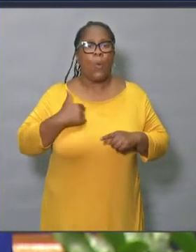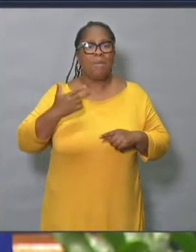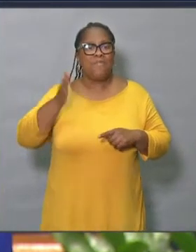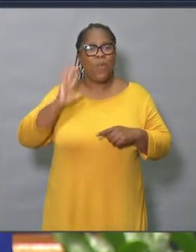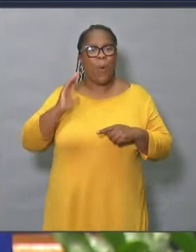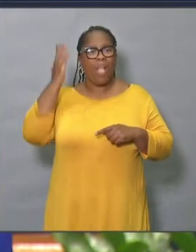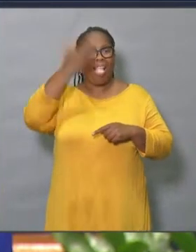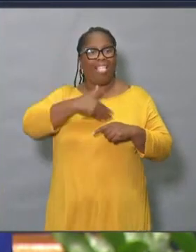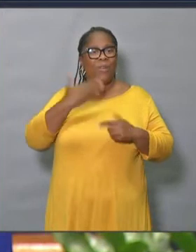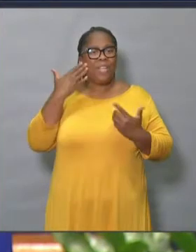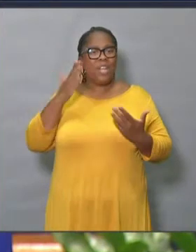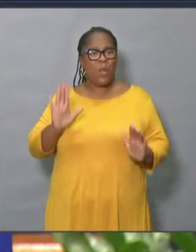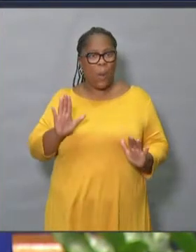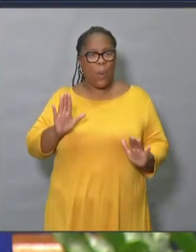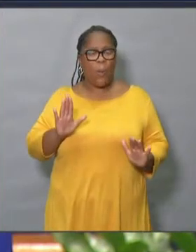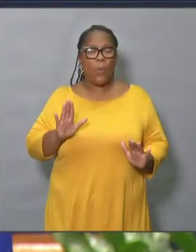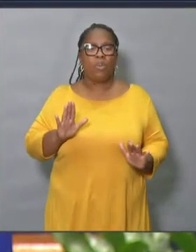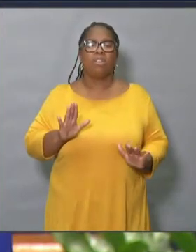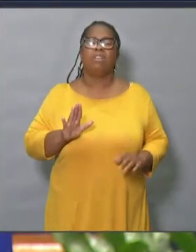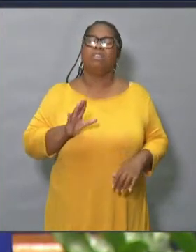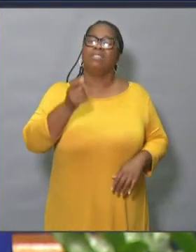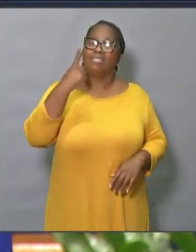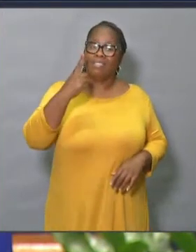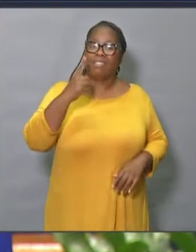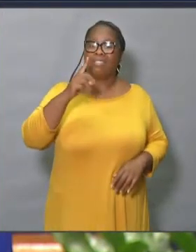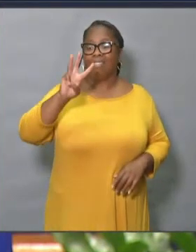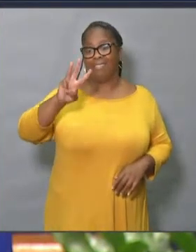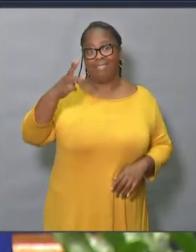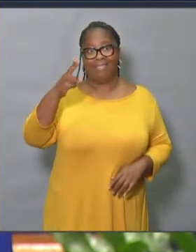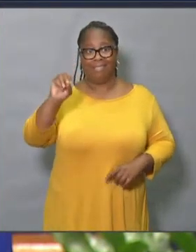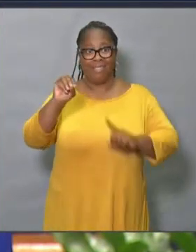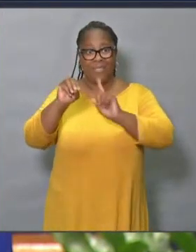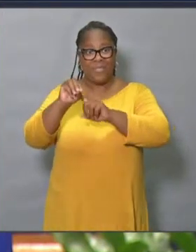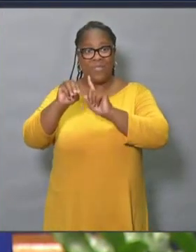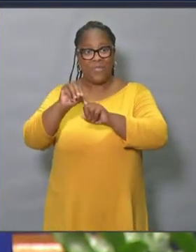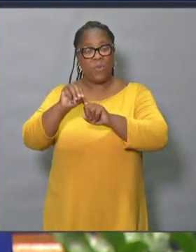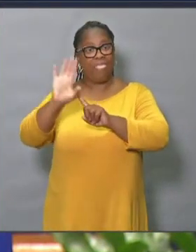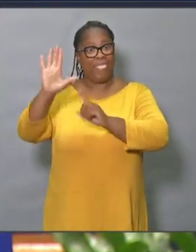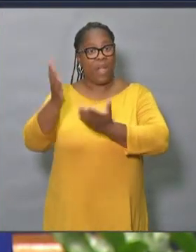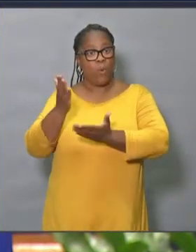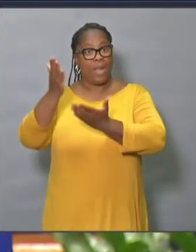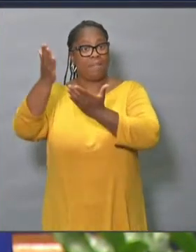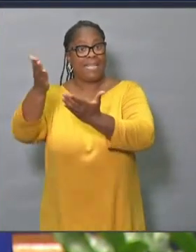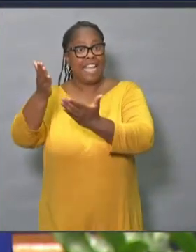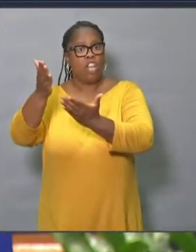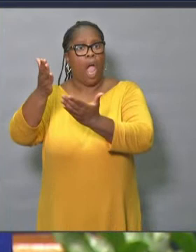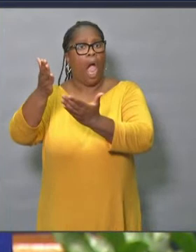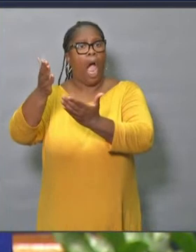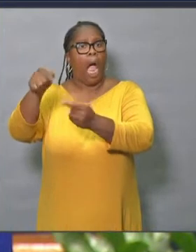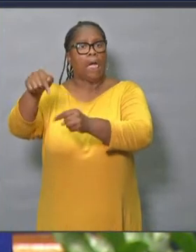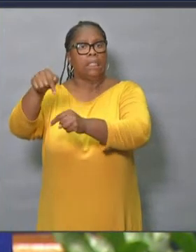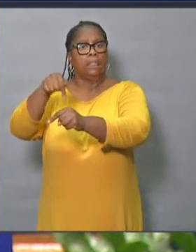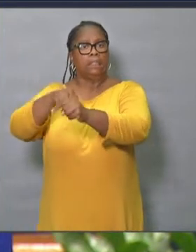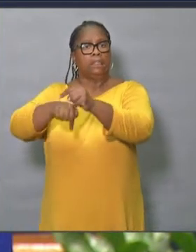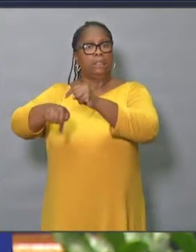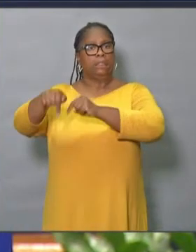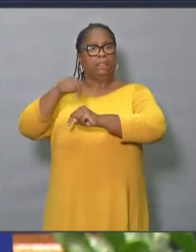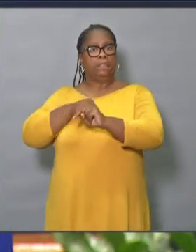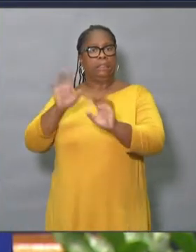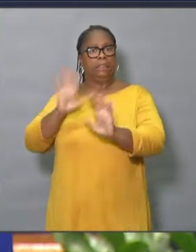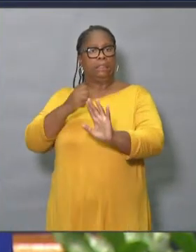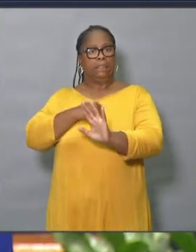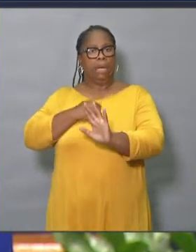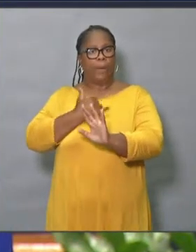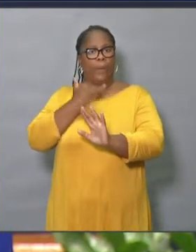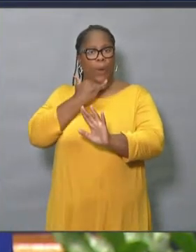asymptomatic spread there is. You saw the WHO had to walk back their recommendation just earlier this week, saying that there was no asymptomatic